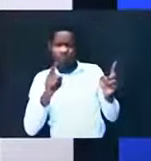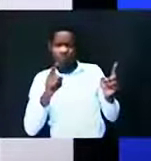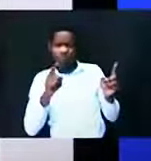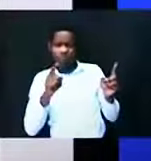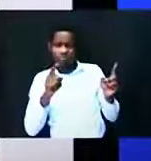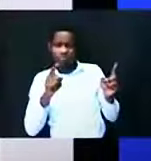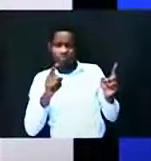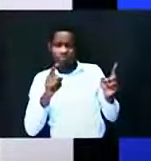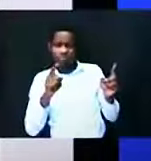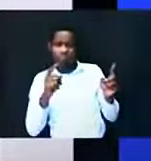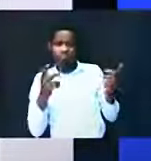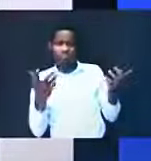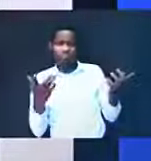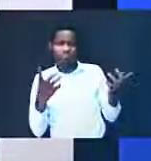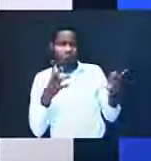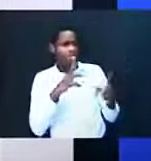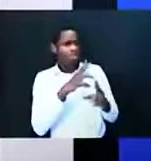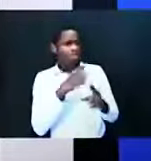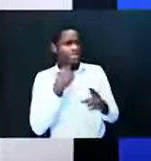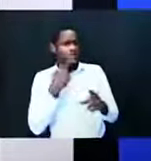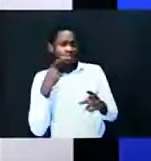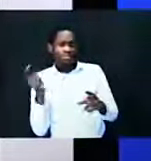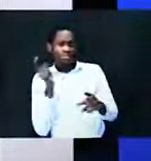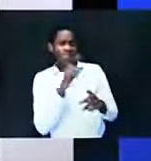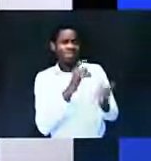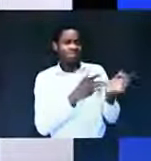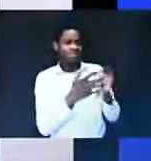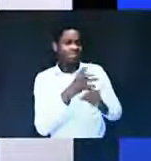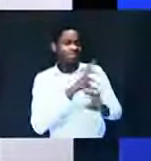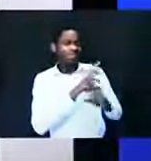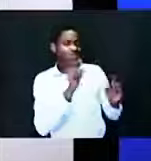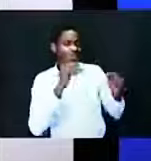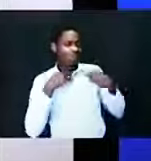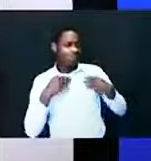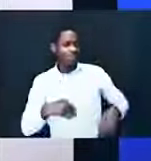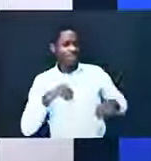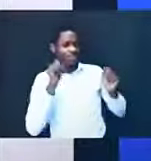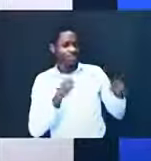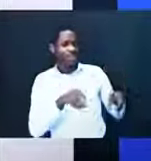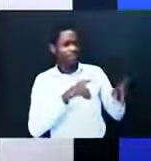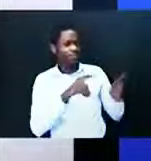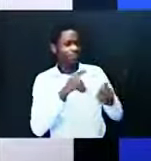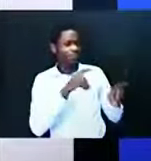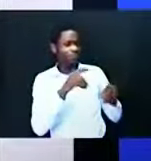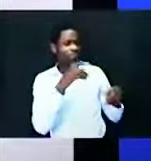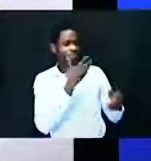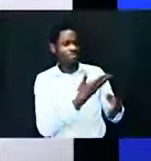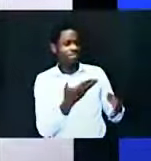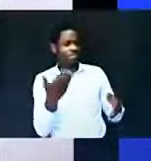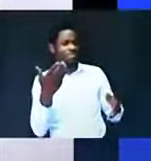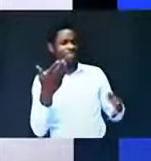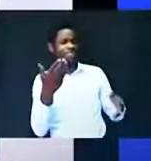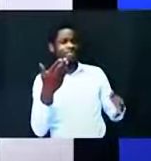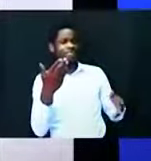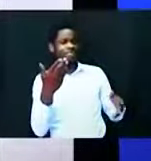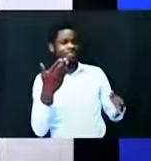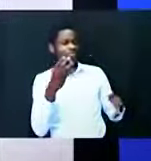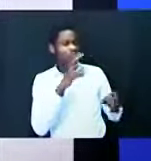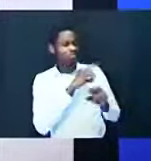one can do these things, these signs, these actions of yours.